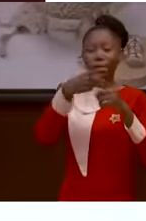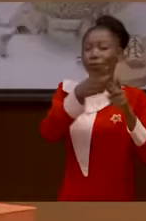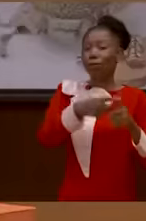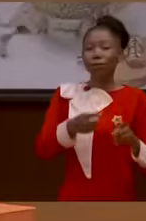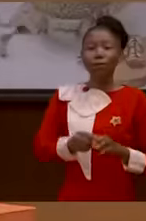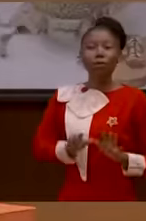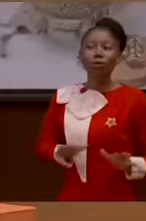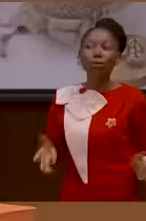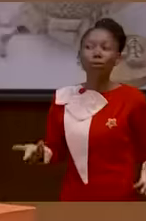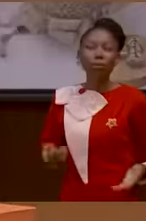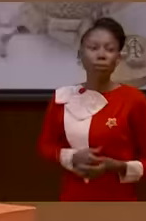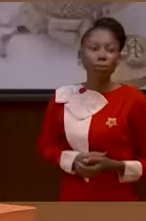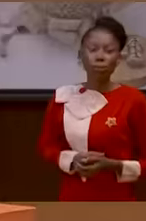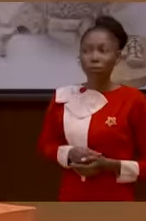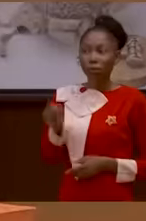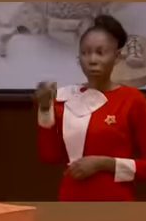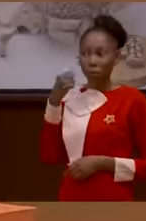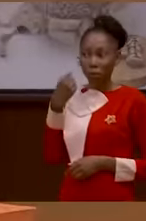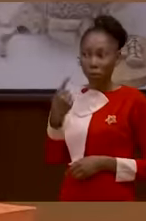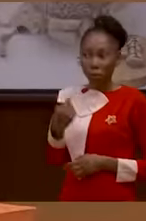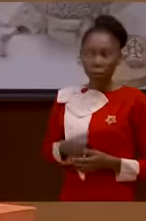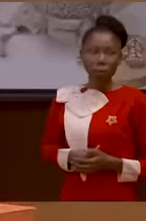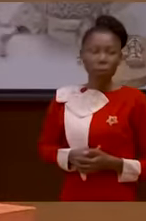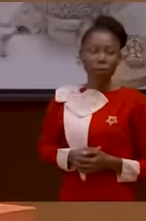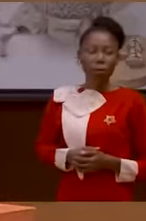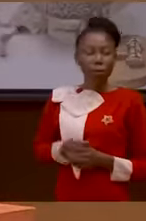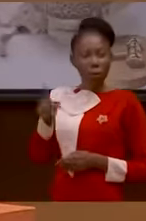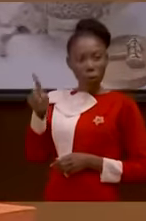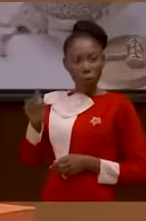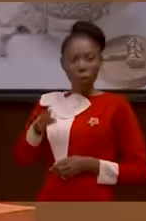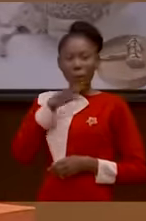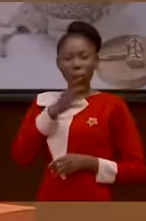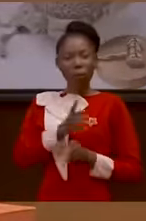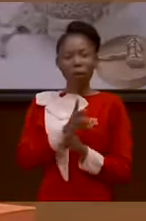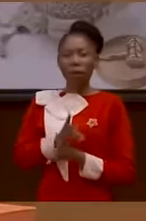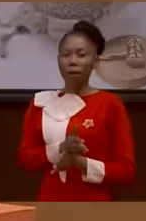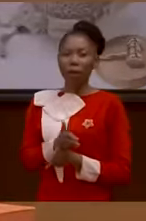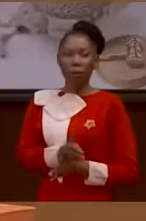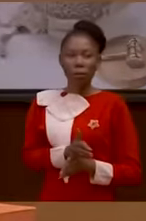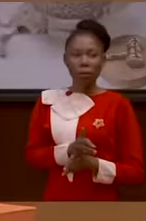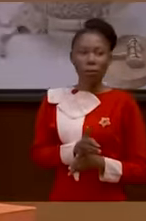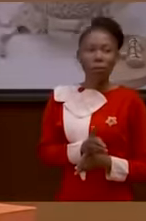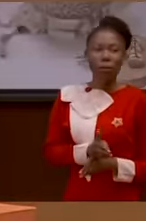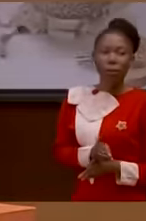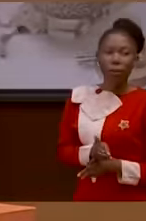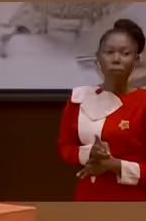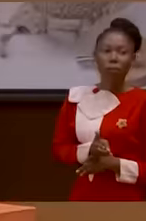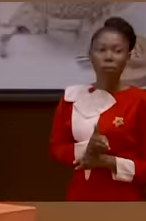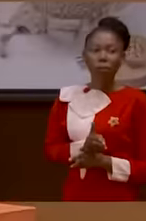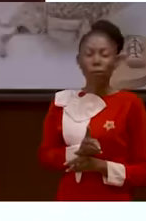one. Do you understand me? Yes, my honor. So you have to take a lot of precaution.